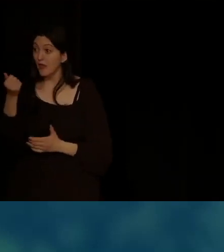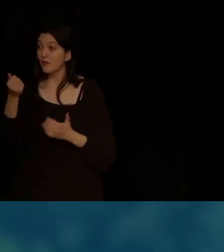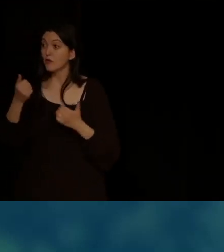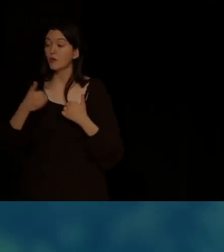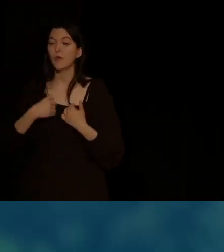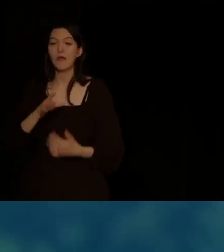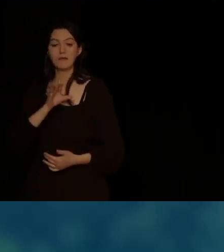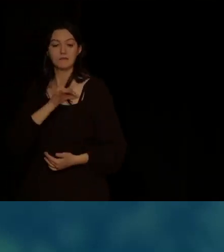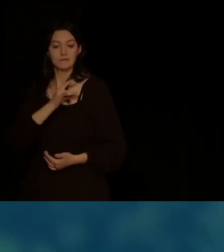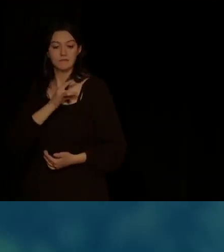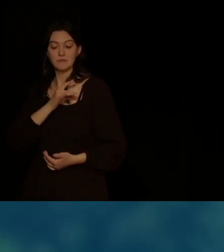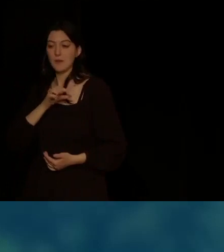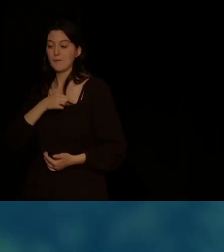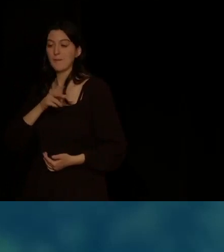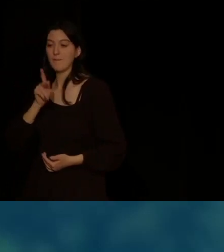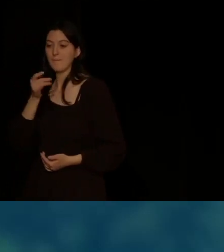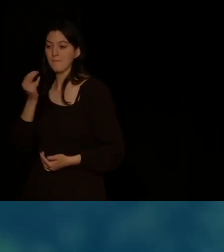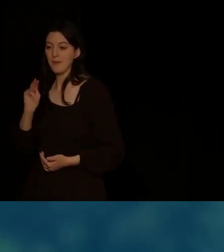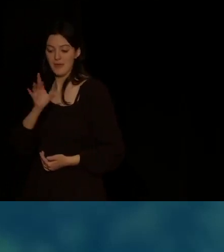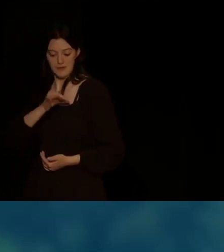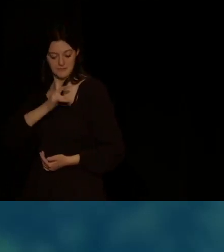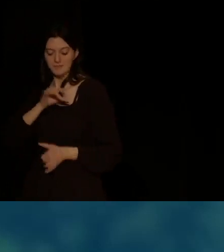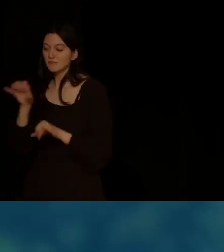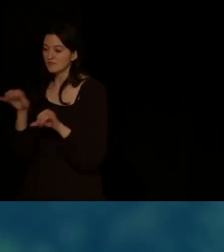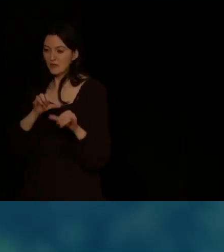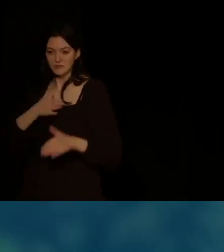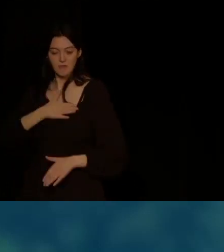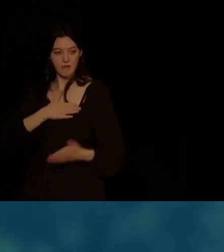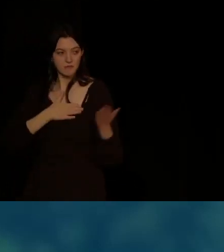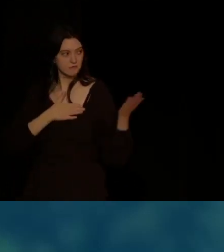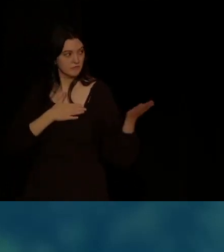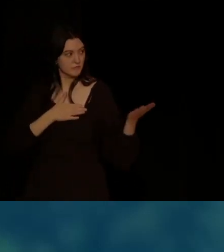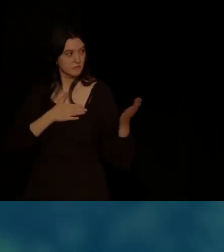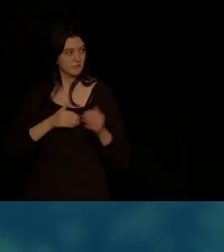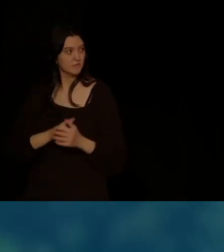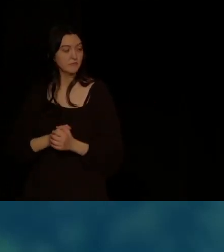lapel pin like the one I'm wearing right here.